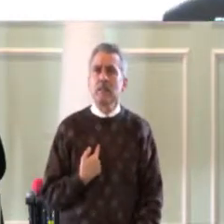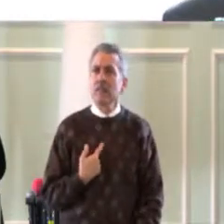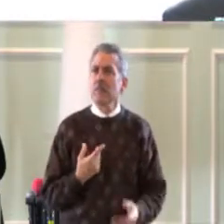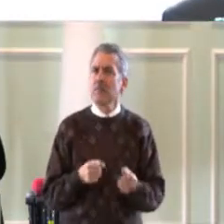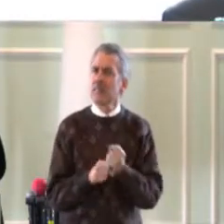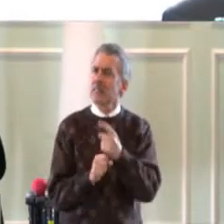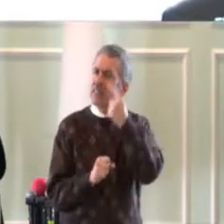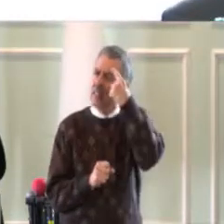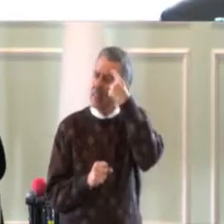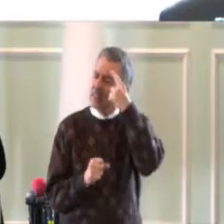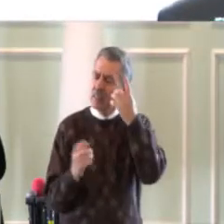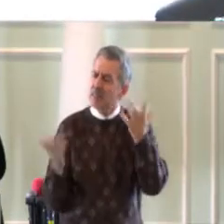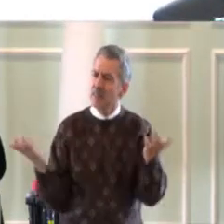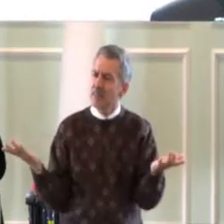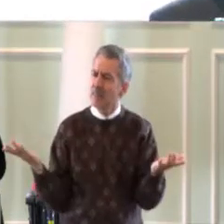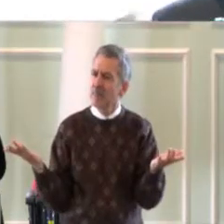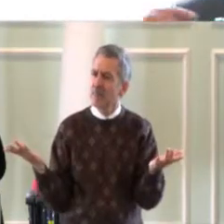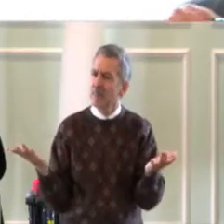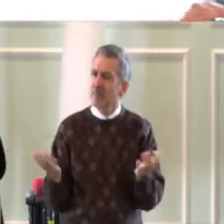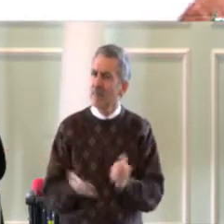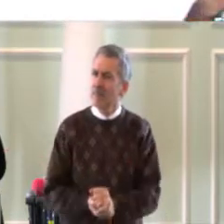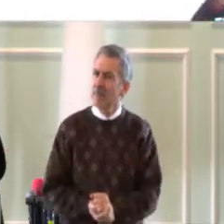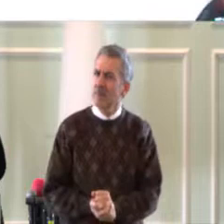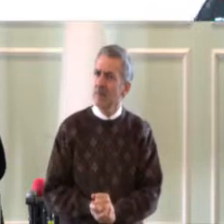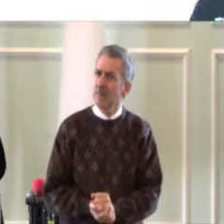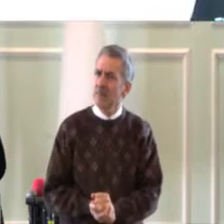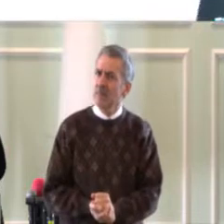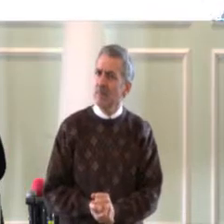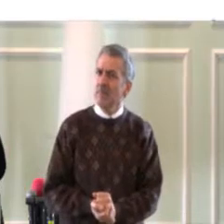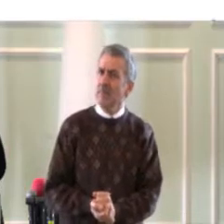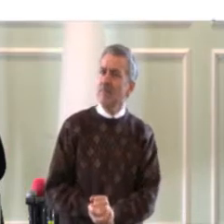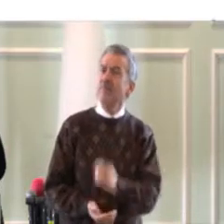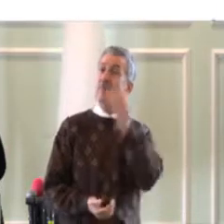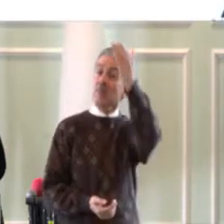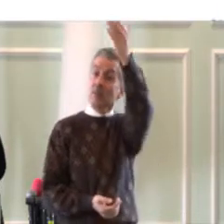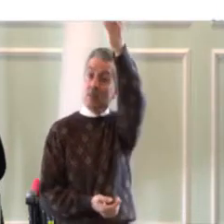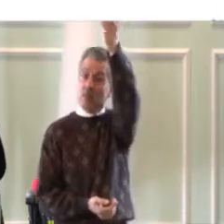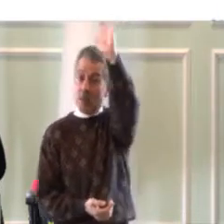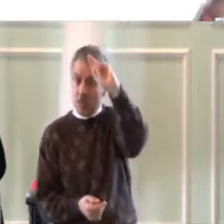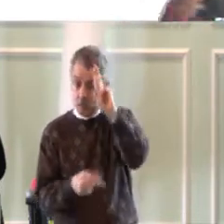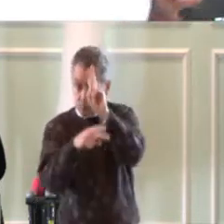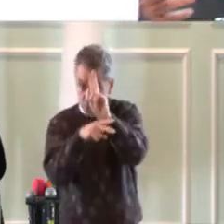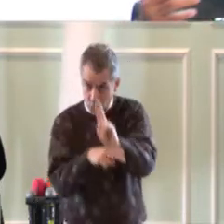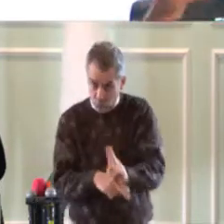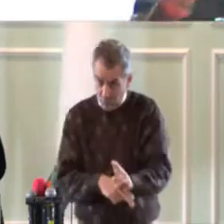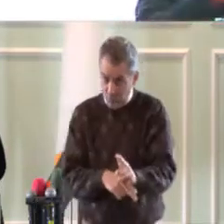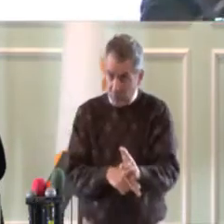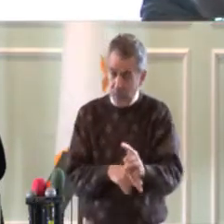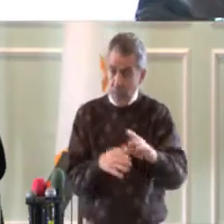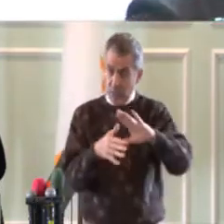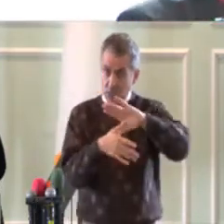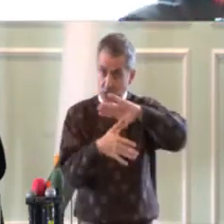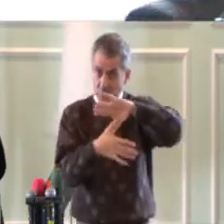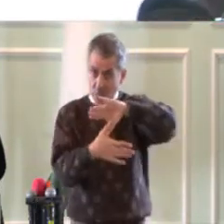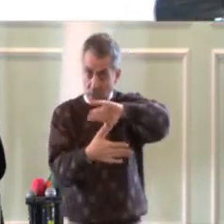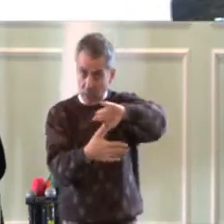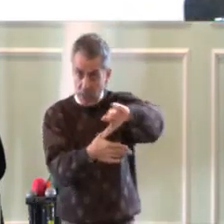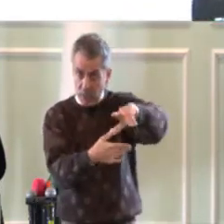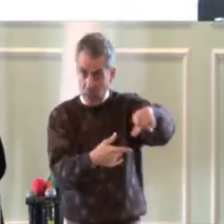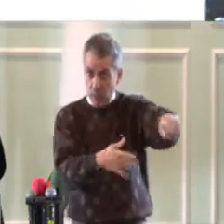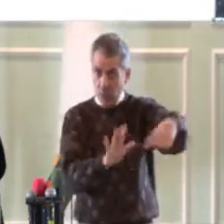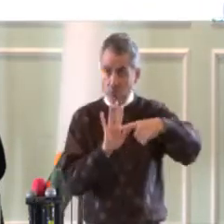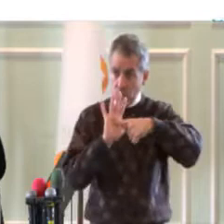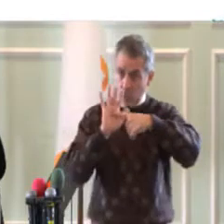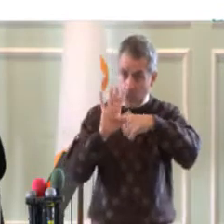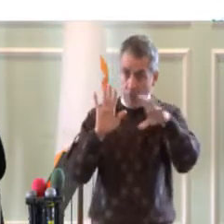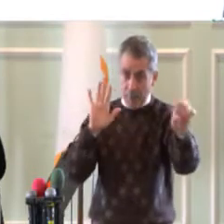anything. And so God was using this tornado to show him a picture of what was going